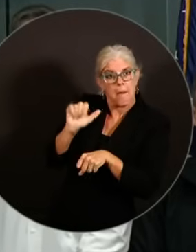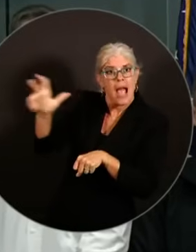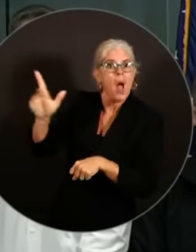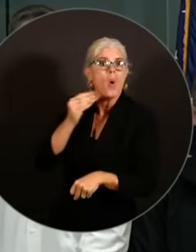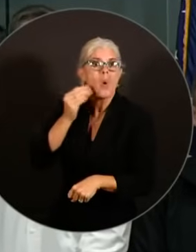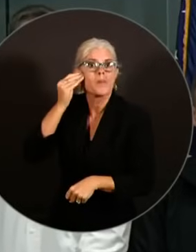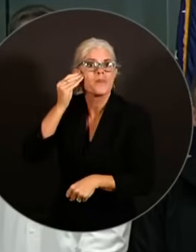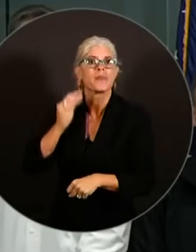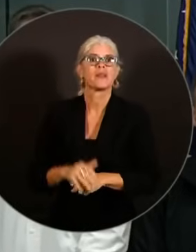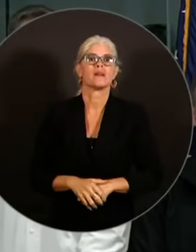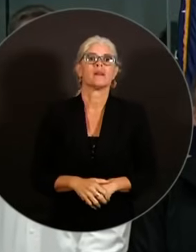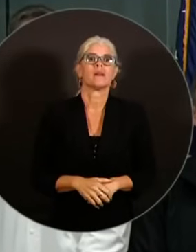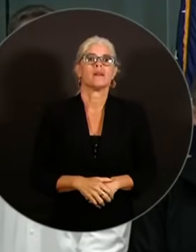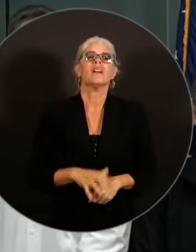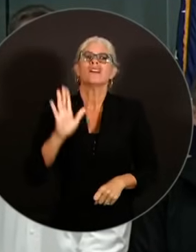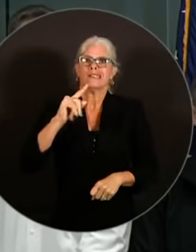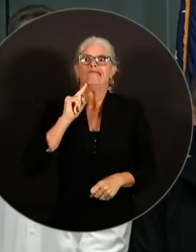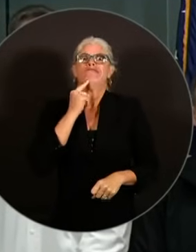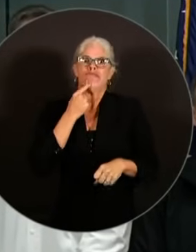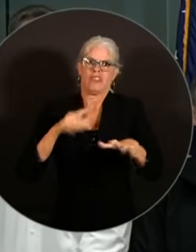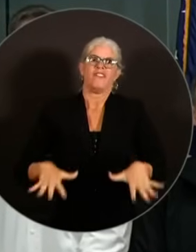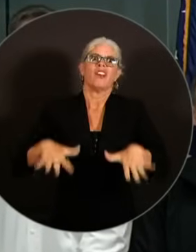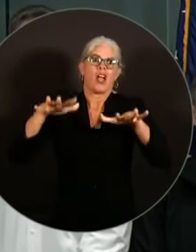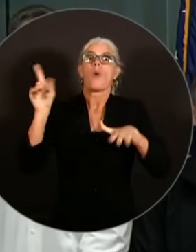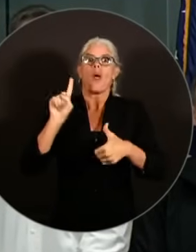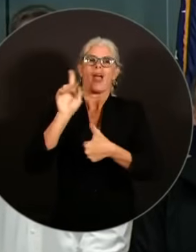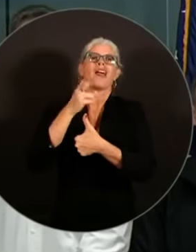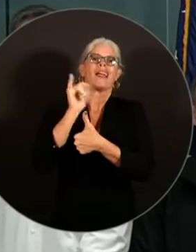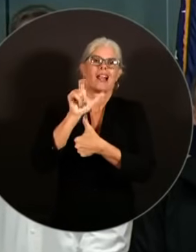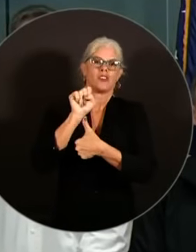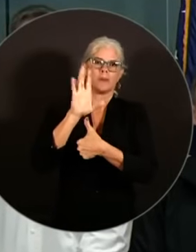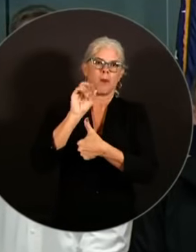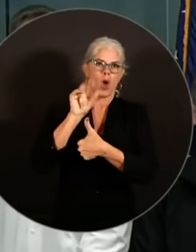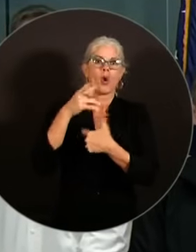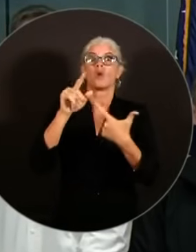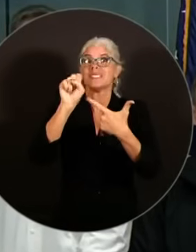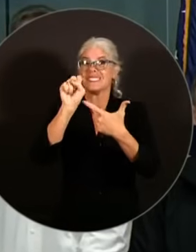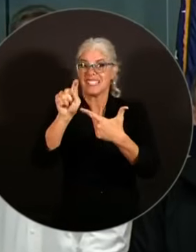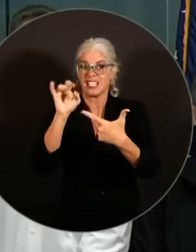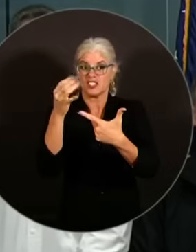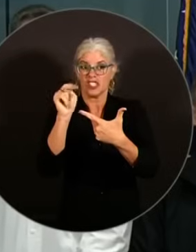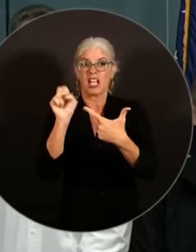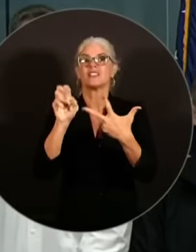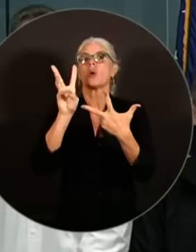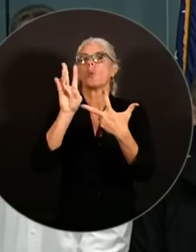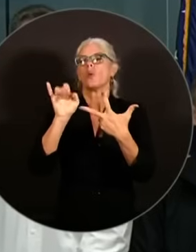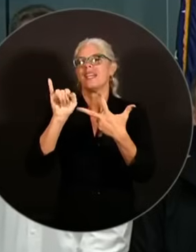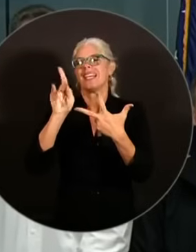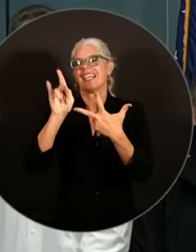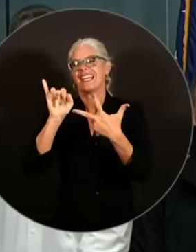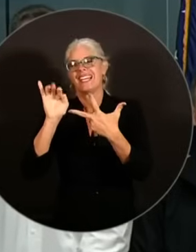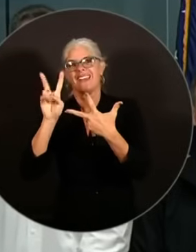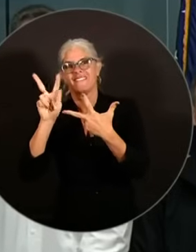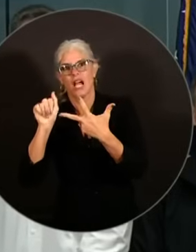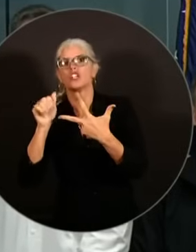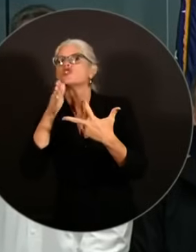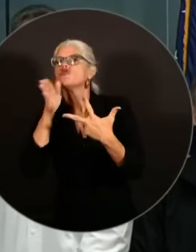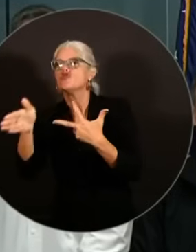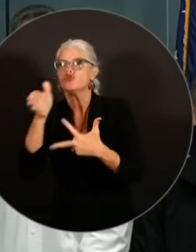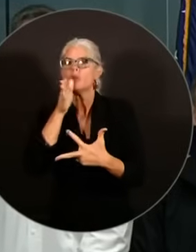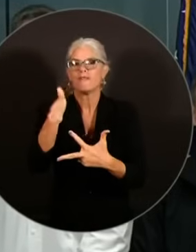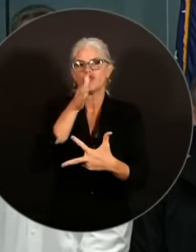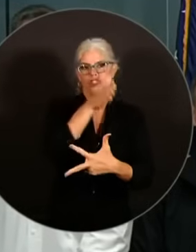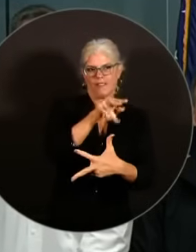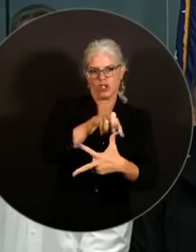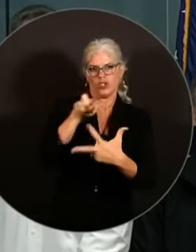Major flooding continues along the Hillsborough, St. John's, and Little Wakiva Rivers. I want to take just a moment and just talk about there is going to be another